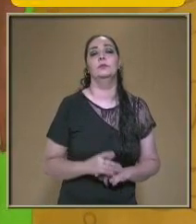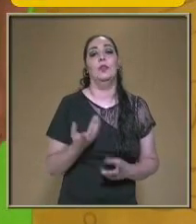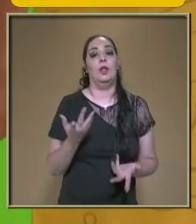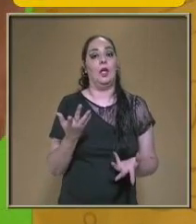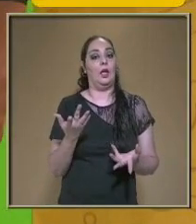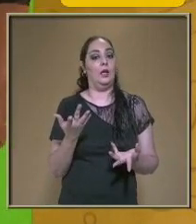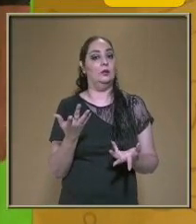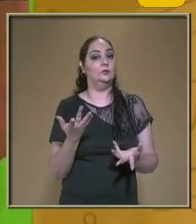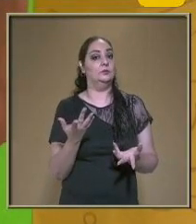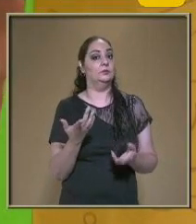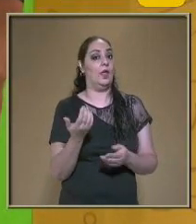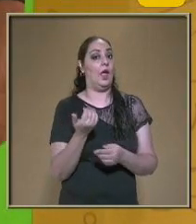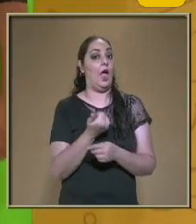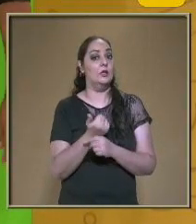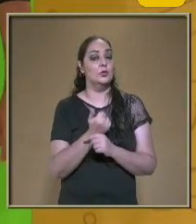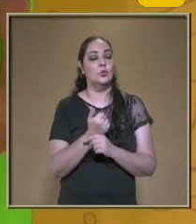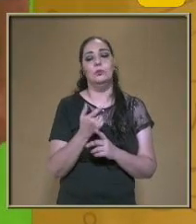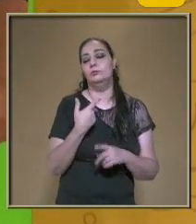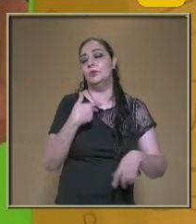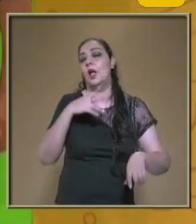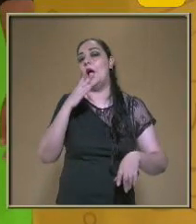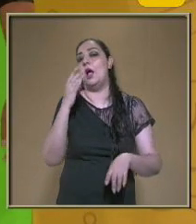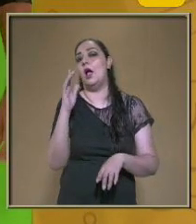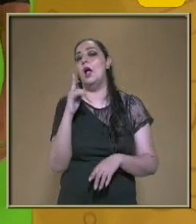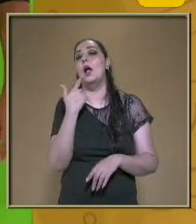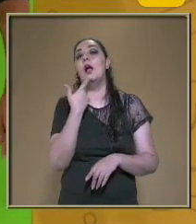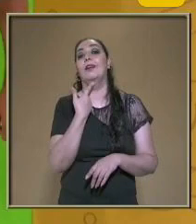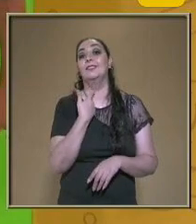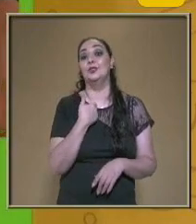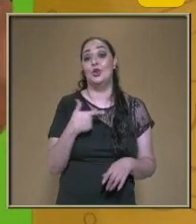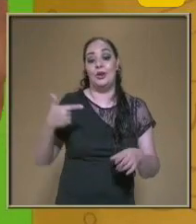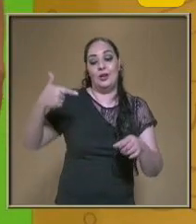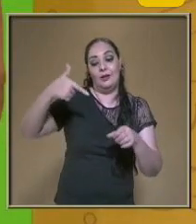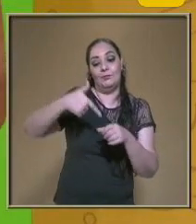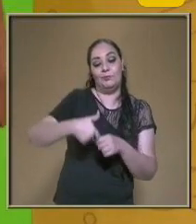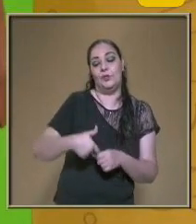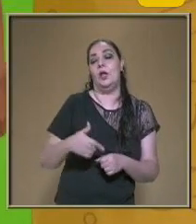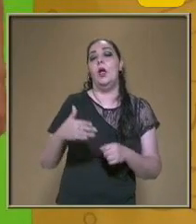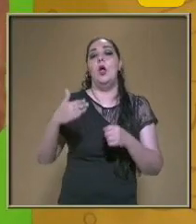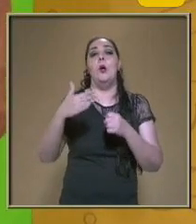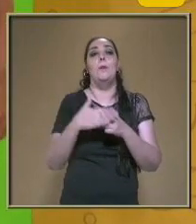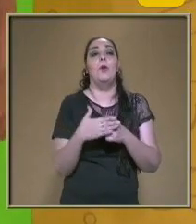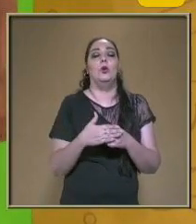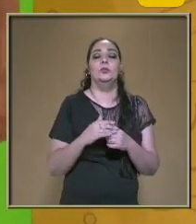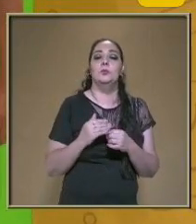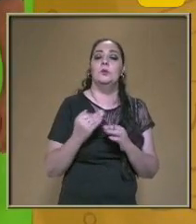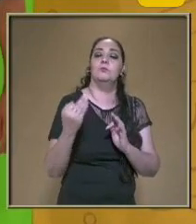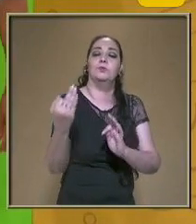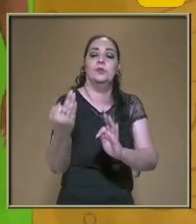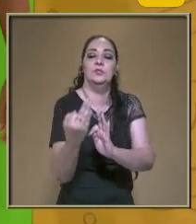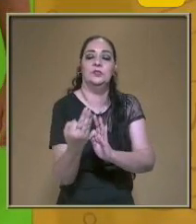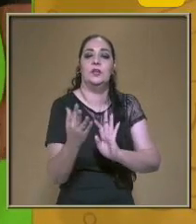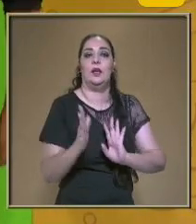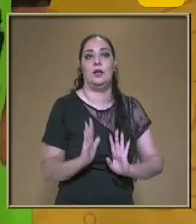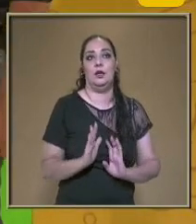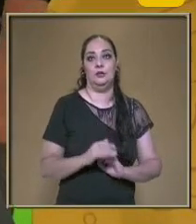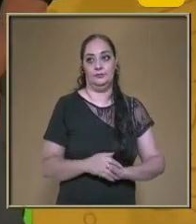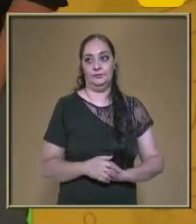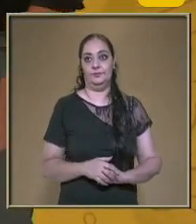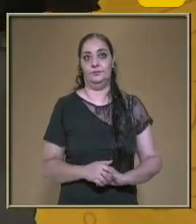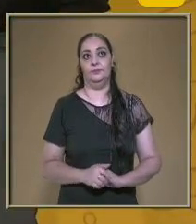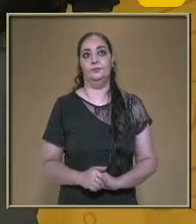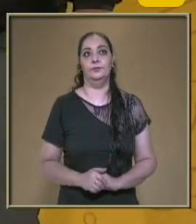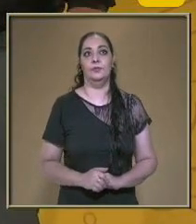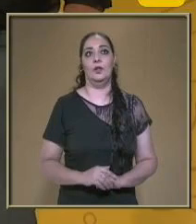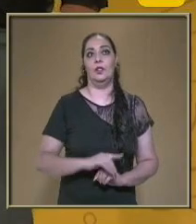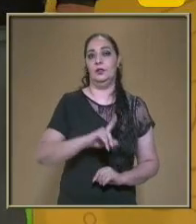blue? This is just information. A gas station, it's in the next mile or in the next kilometer. Then